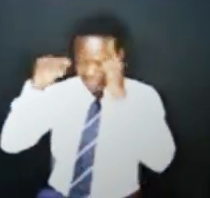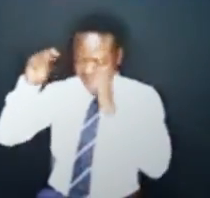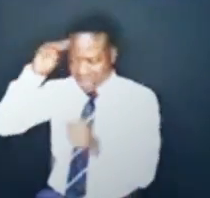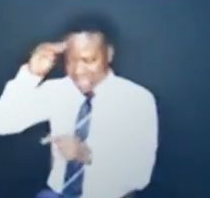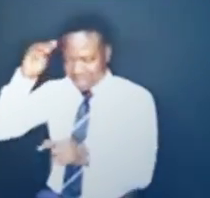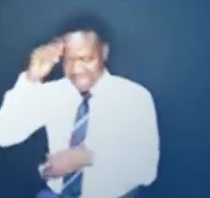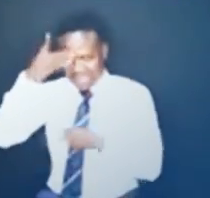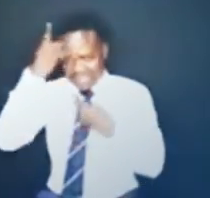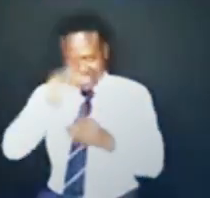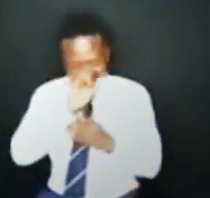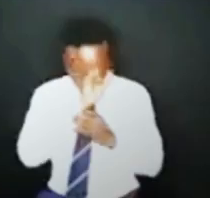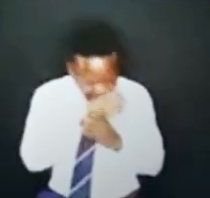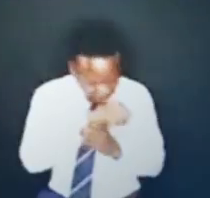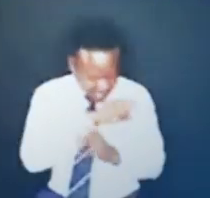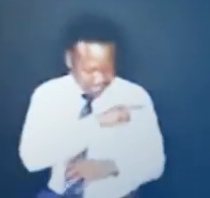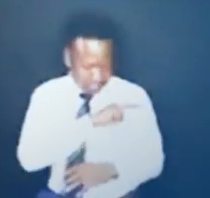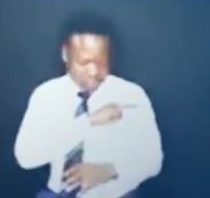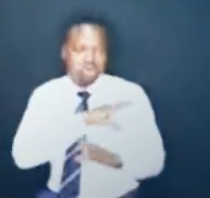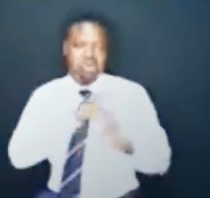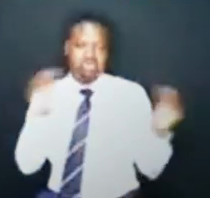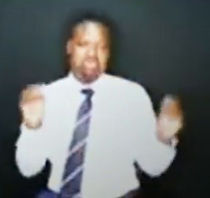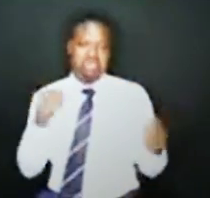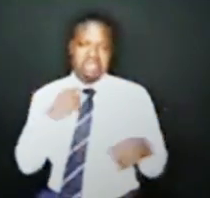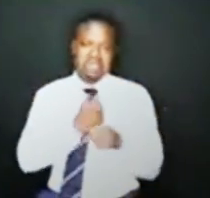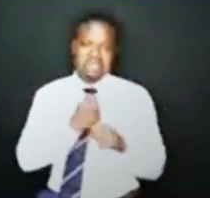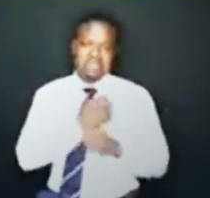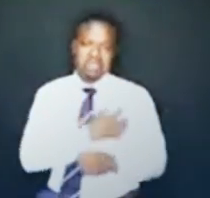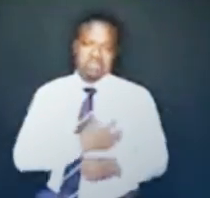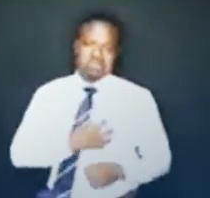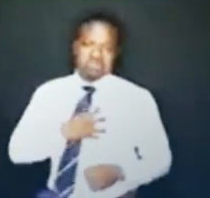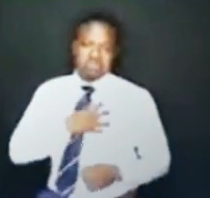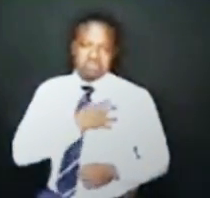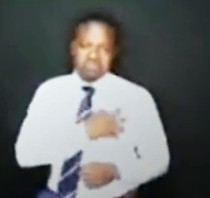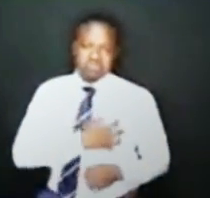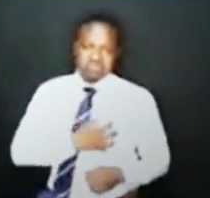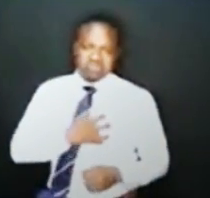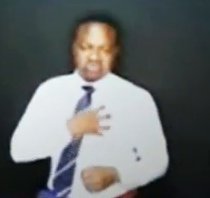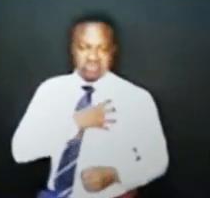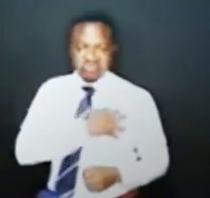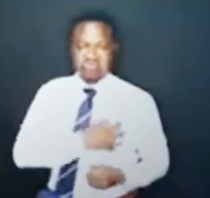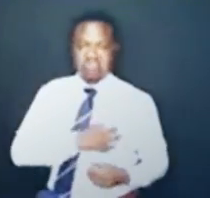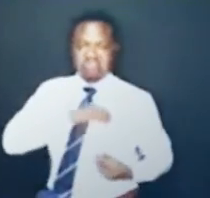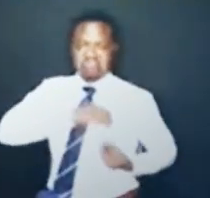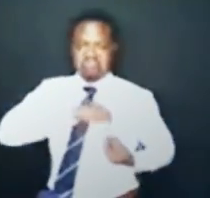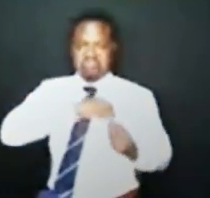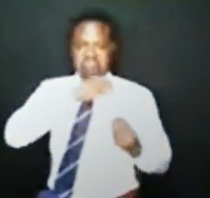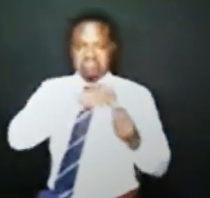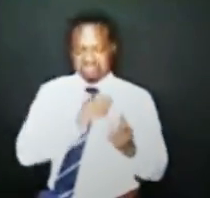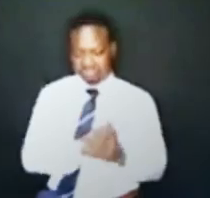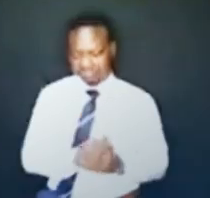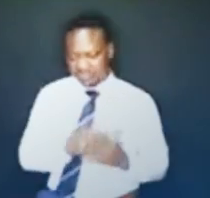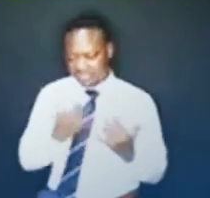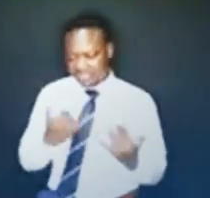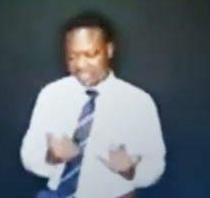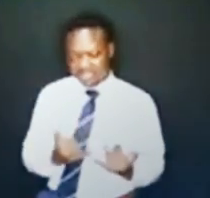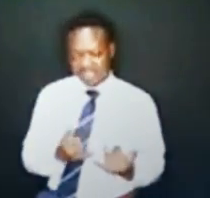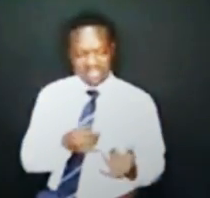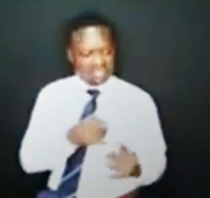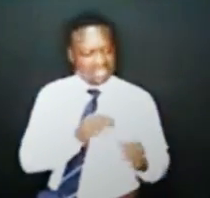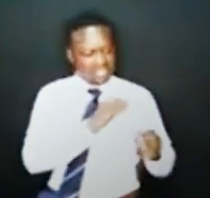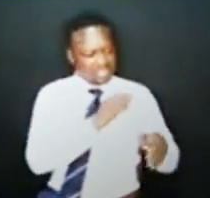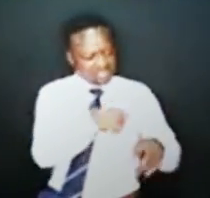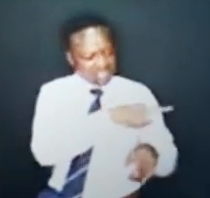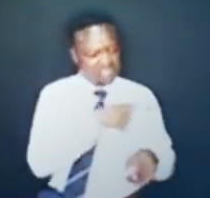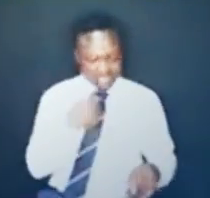se onko to no bloated image of himself akonko semo hu ewo ne mu then go with the king to the banquet and enjoy